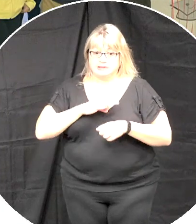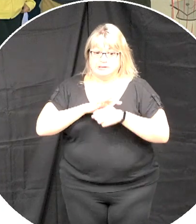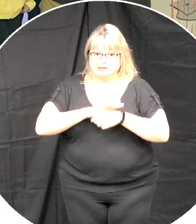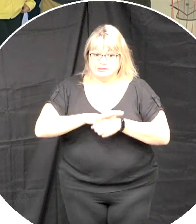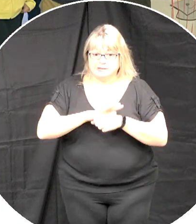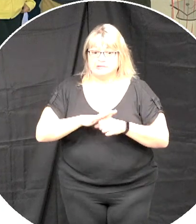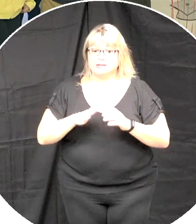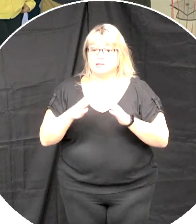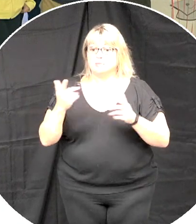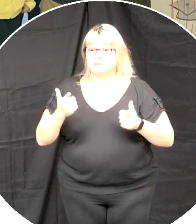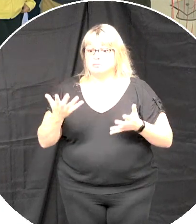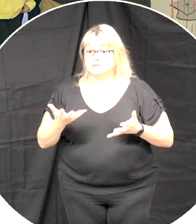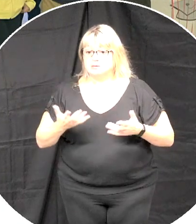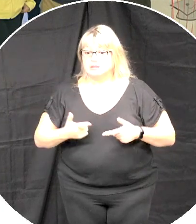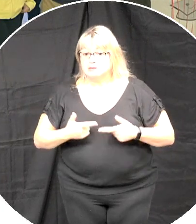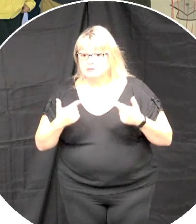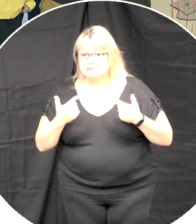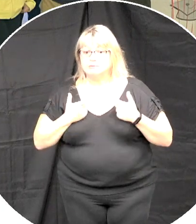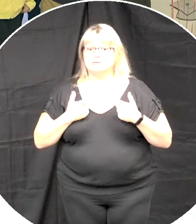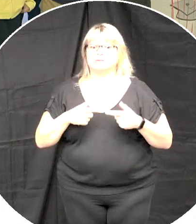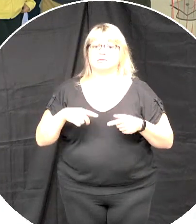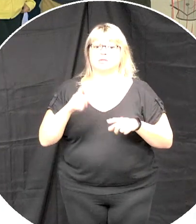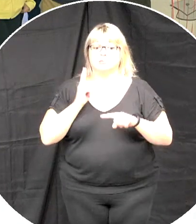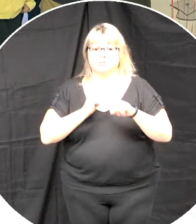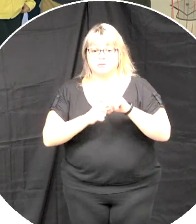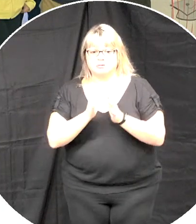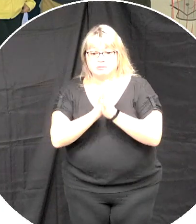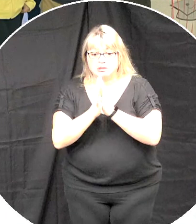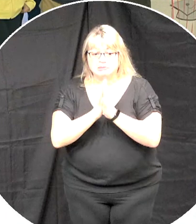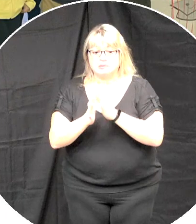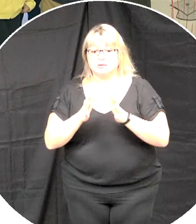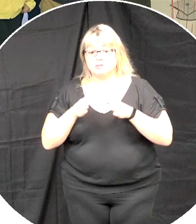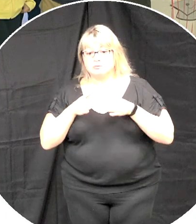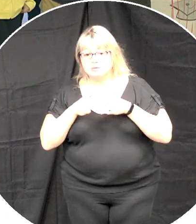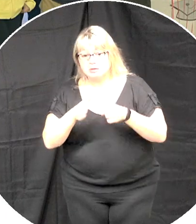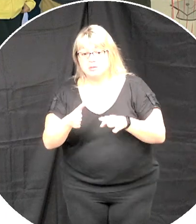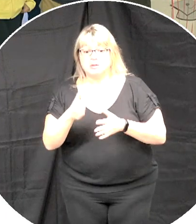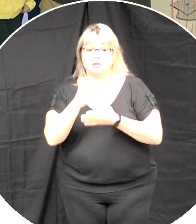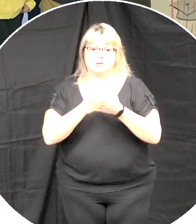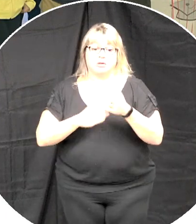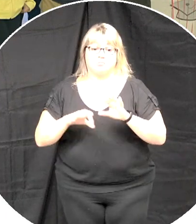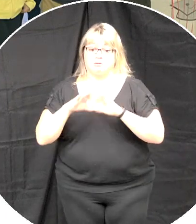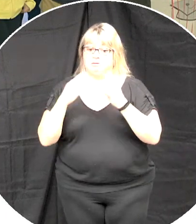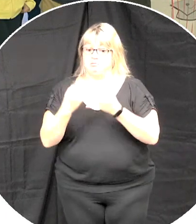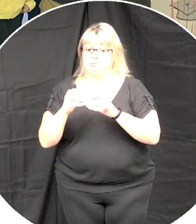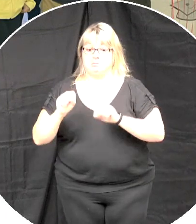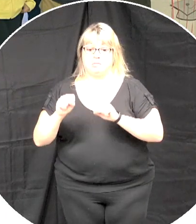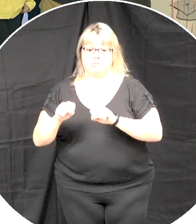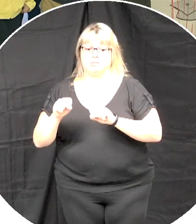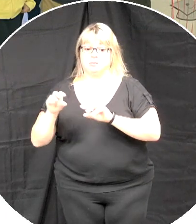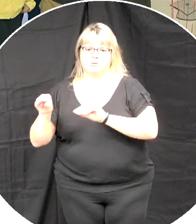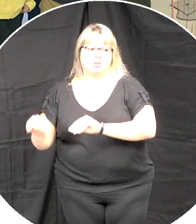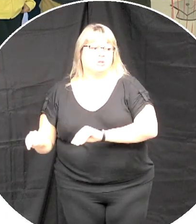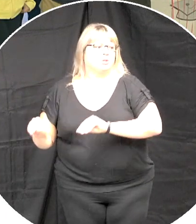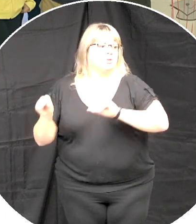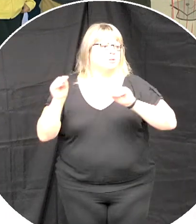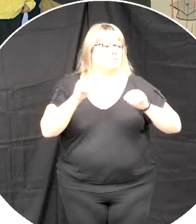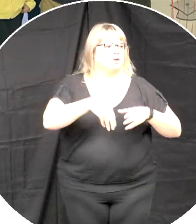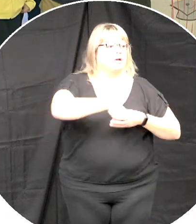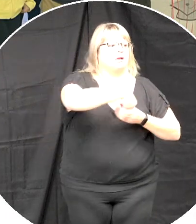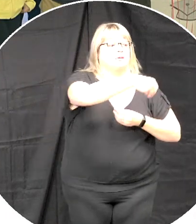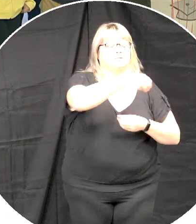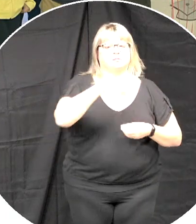housing, busing, and infrastructure, and some families may eventually move to rural areas of the province, and that may impact the delivery